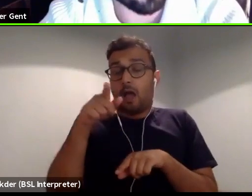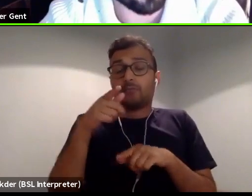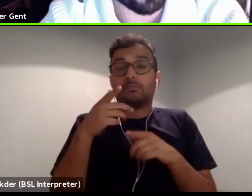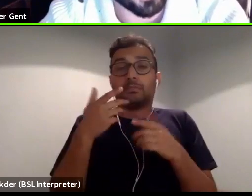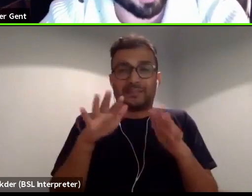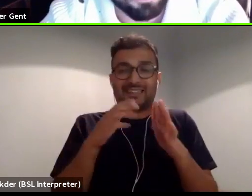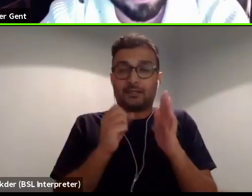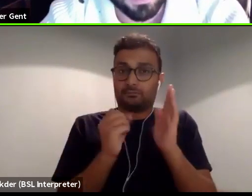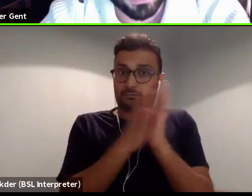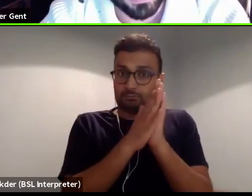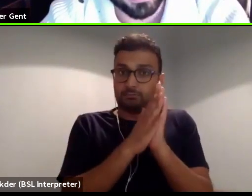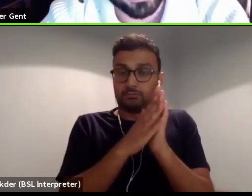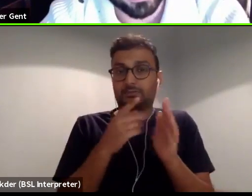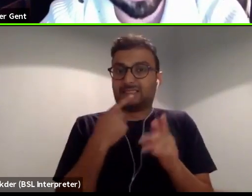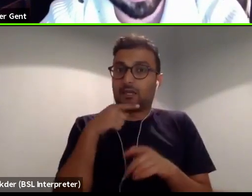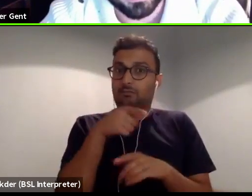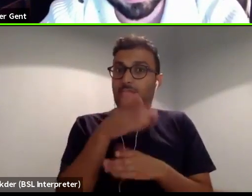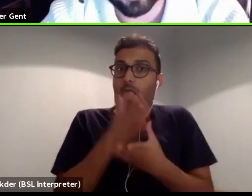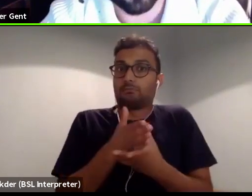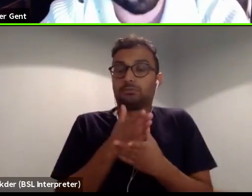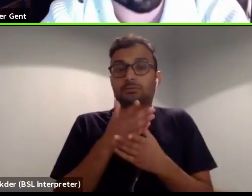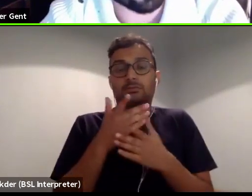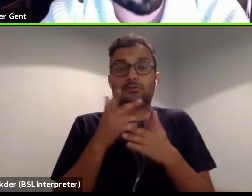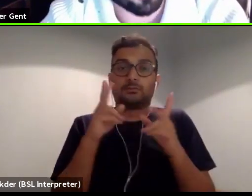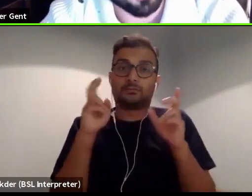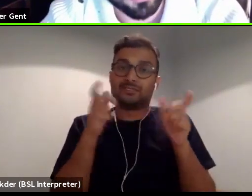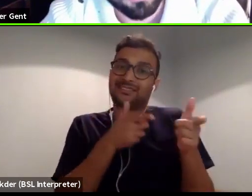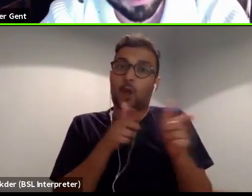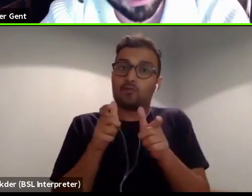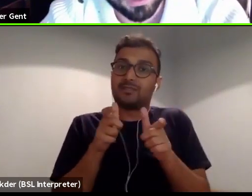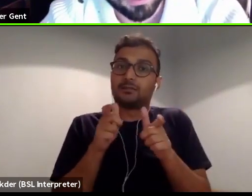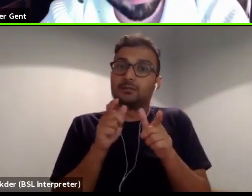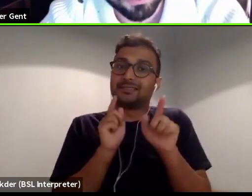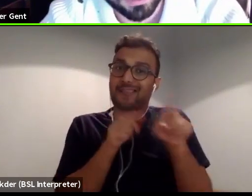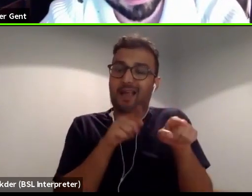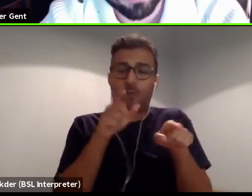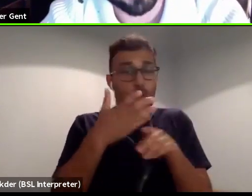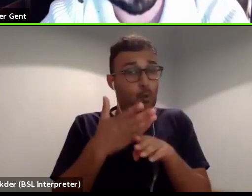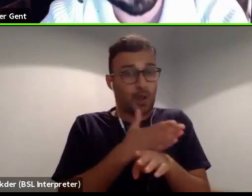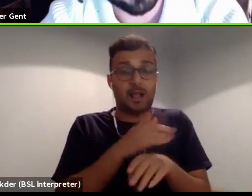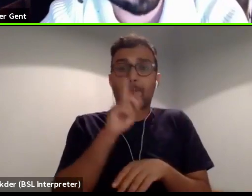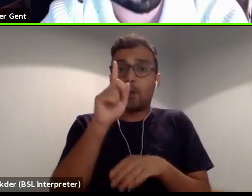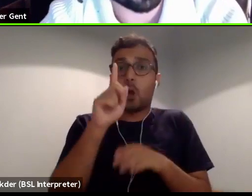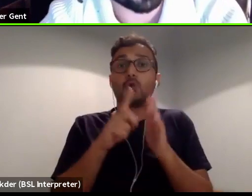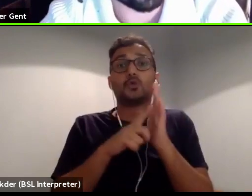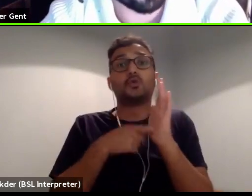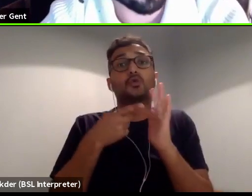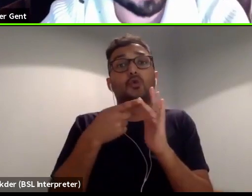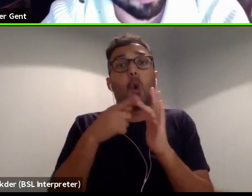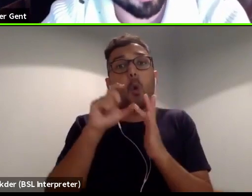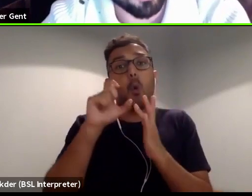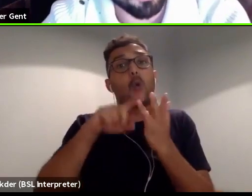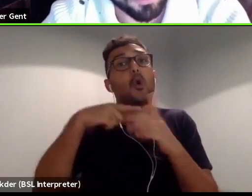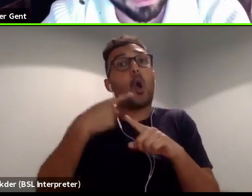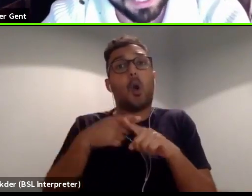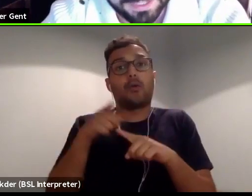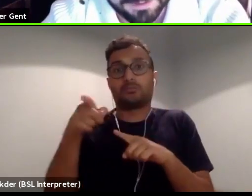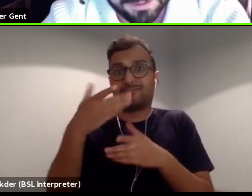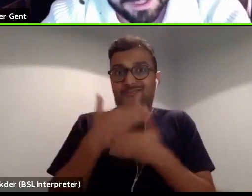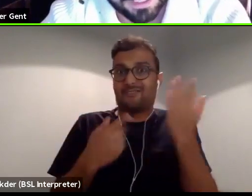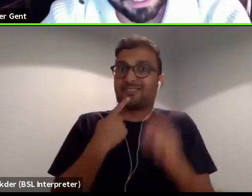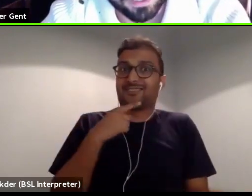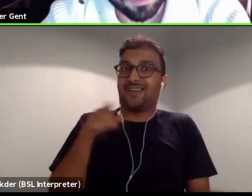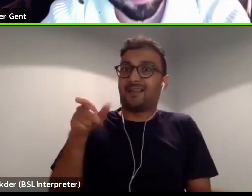attack, it was reported early on. Yet the attack on Joe Cox wasn't identified as a terrorist attack until several months